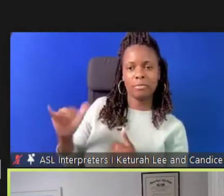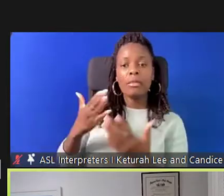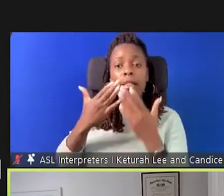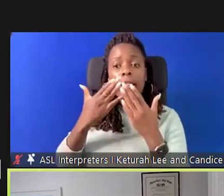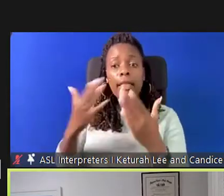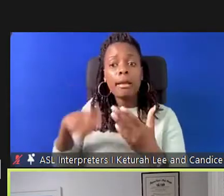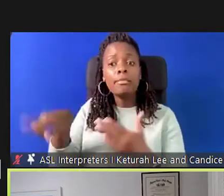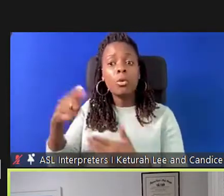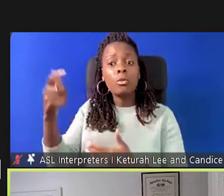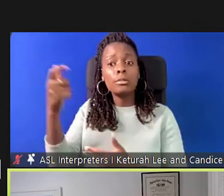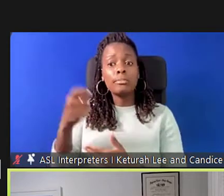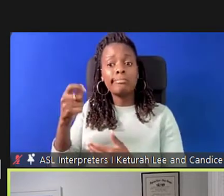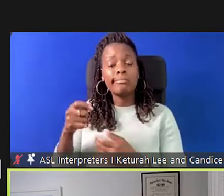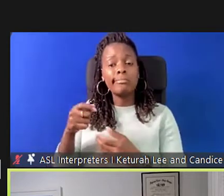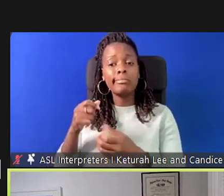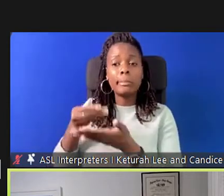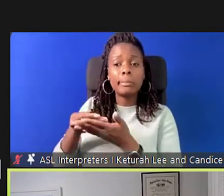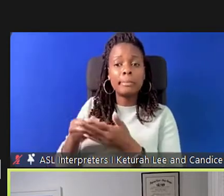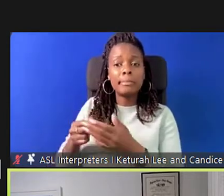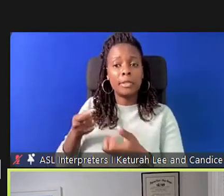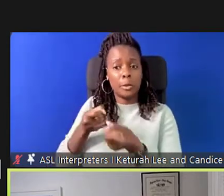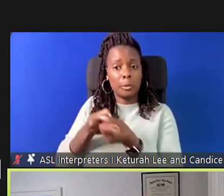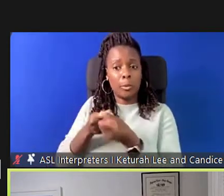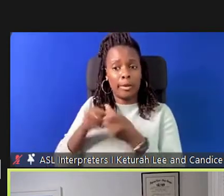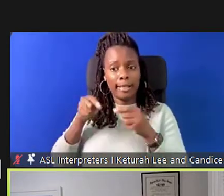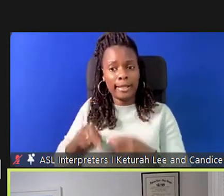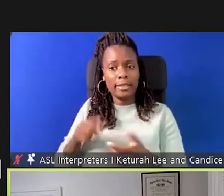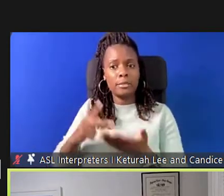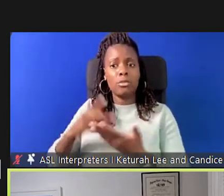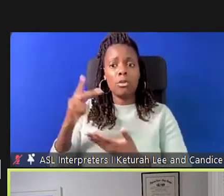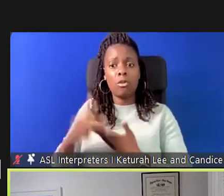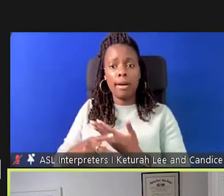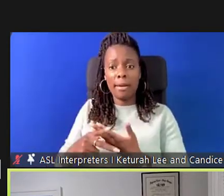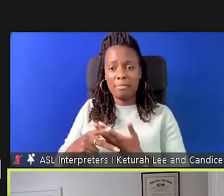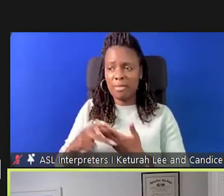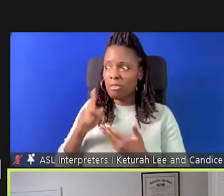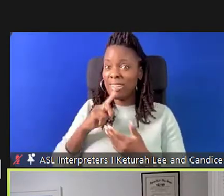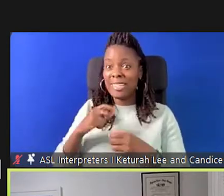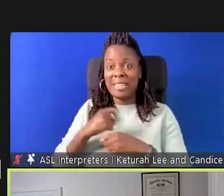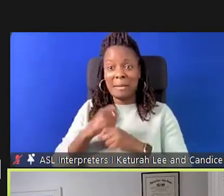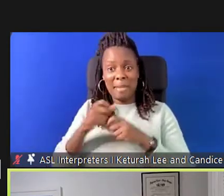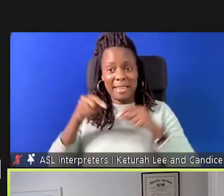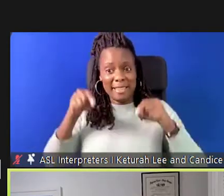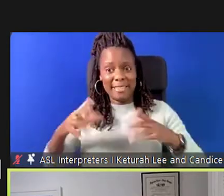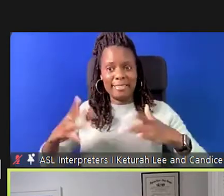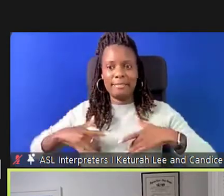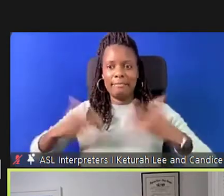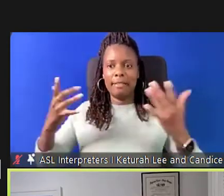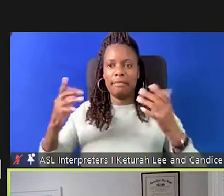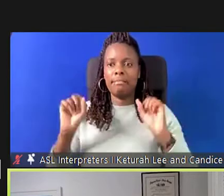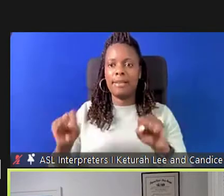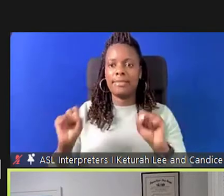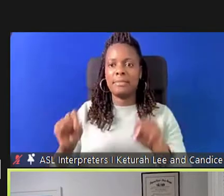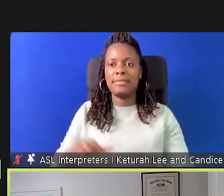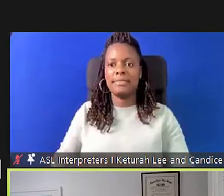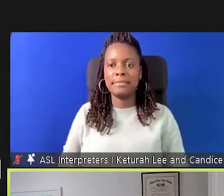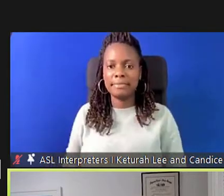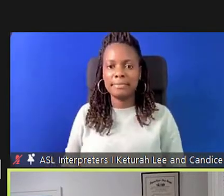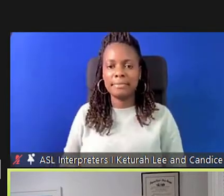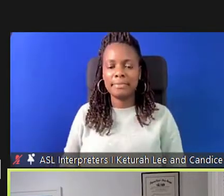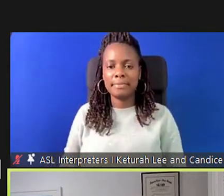Roundtable, without whose support webinars such as this one would not be possible. And